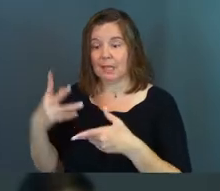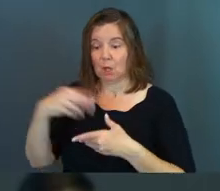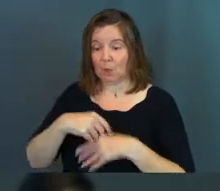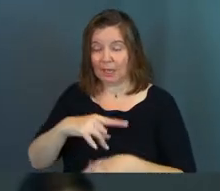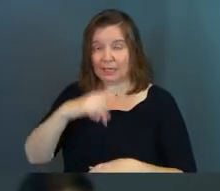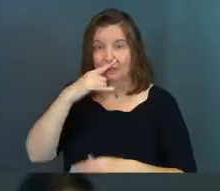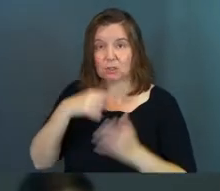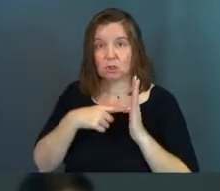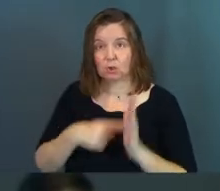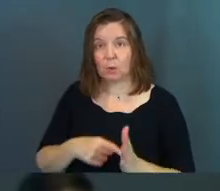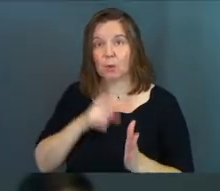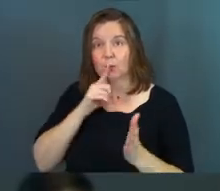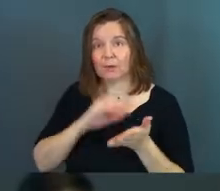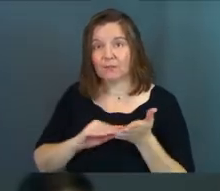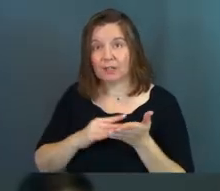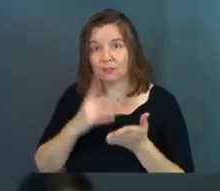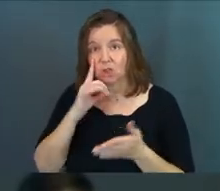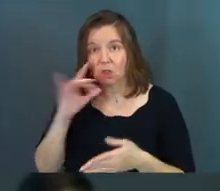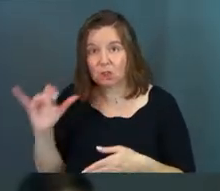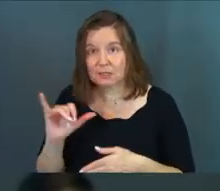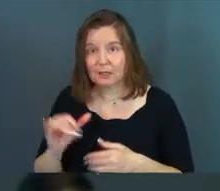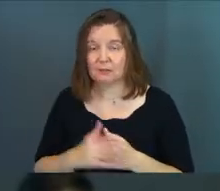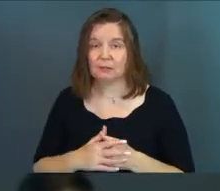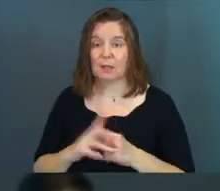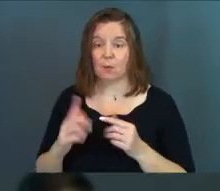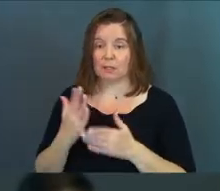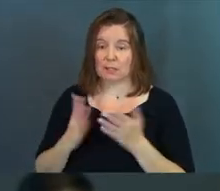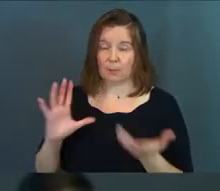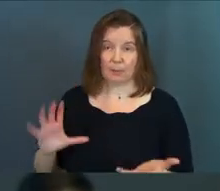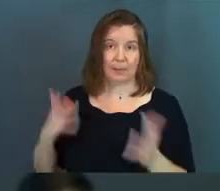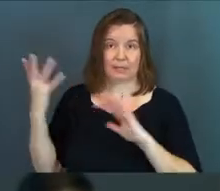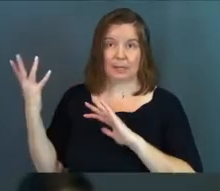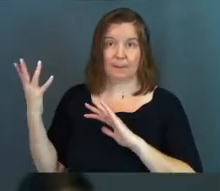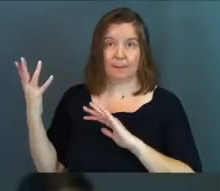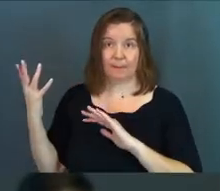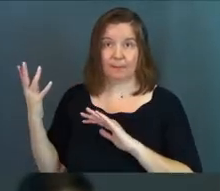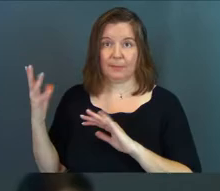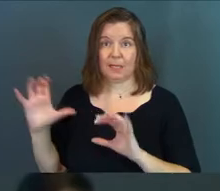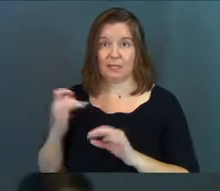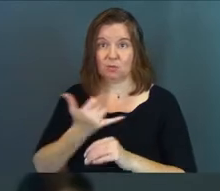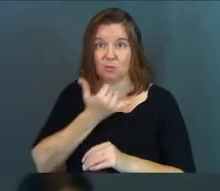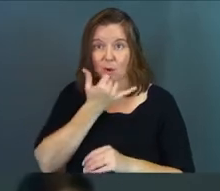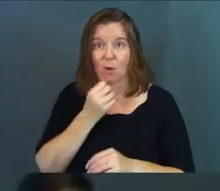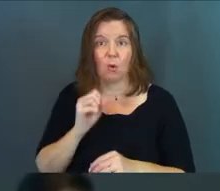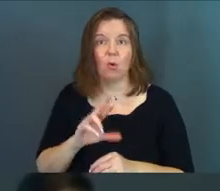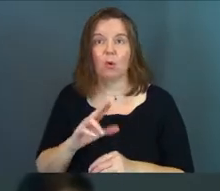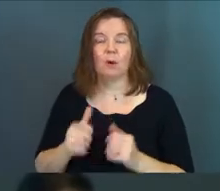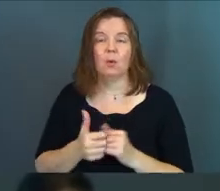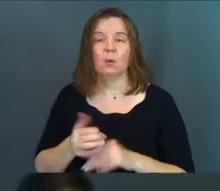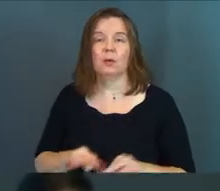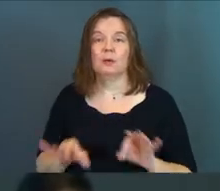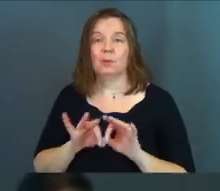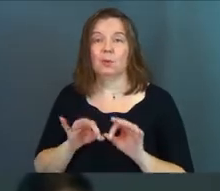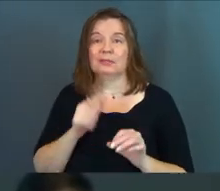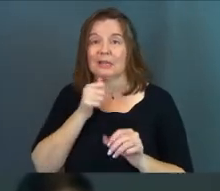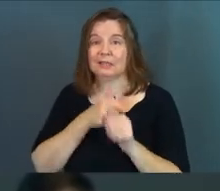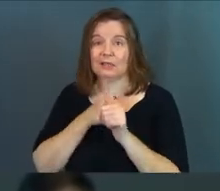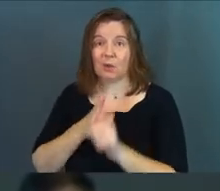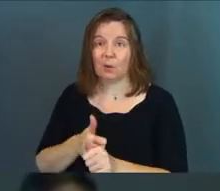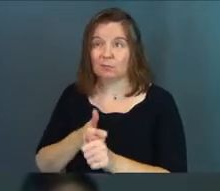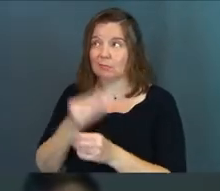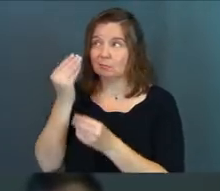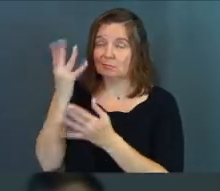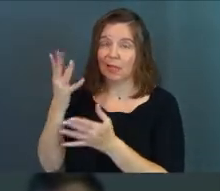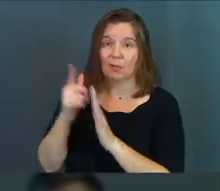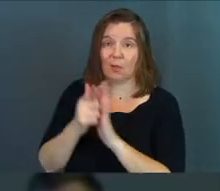our kids, and show them what real forgiveness looks like. That even when somebody messes up and does you wrong or most importantly, disobeys the Lord so